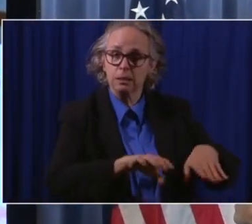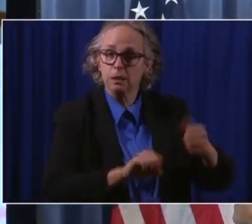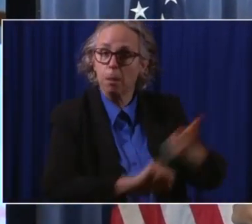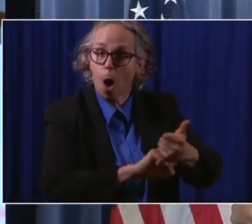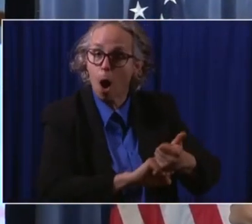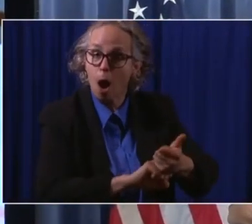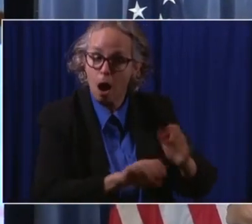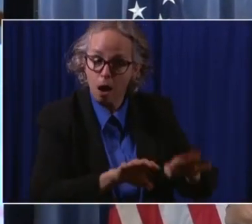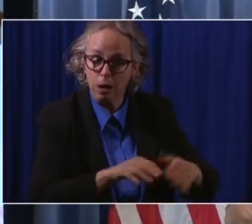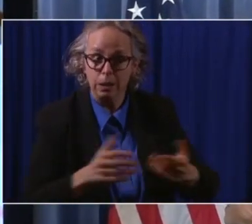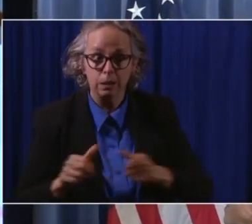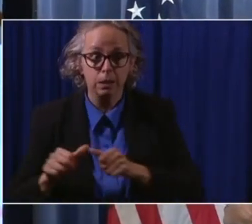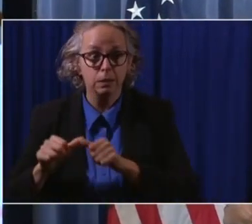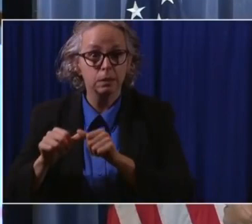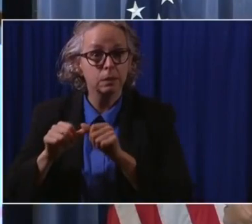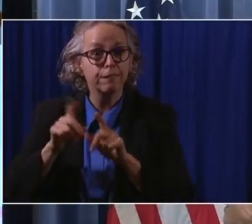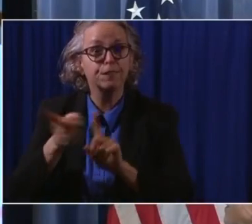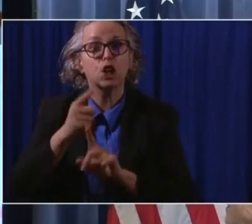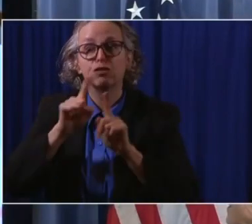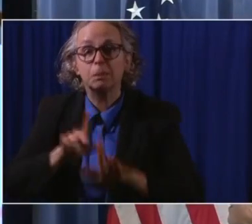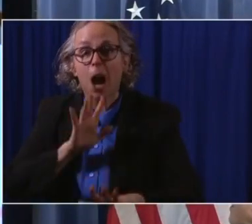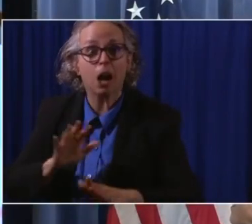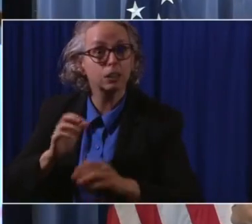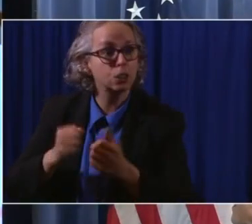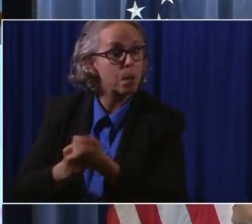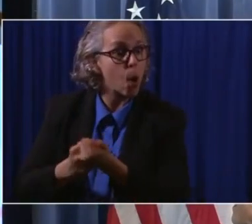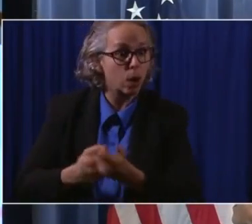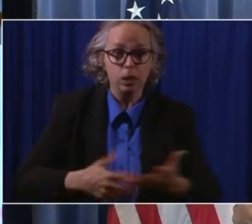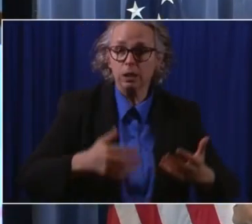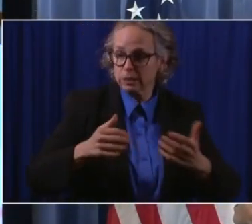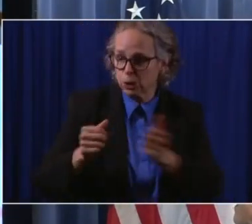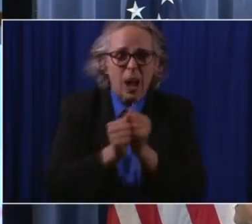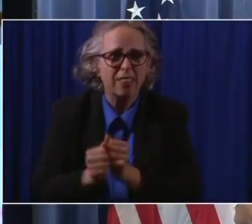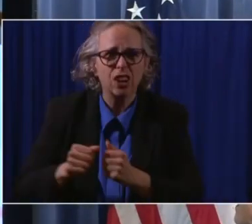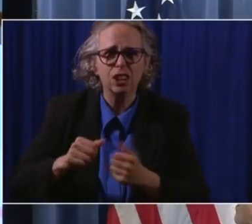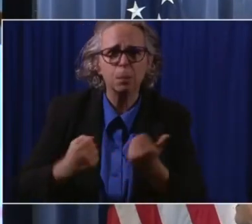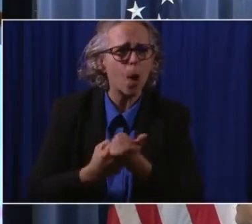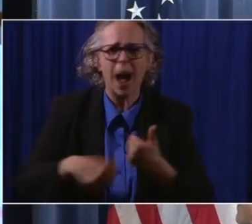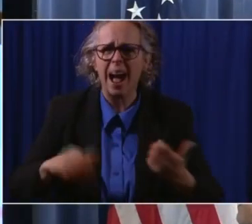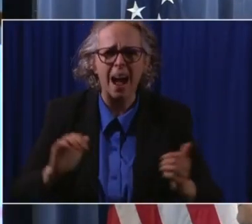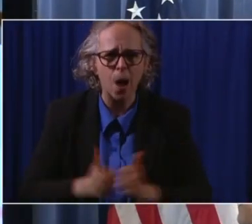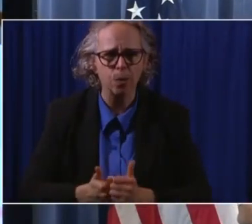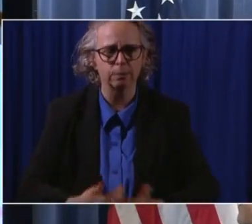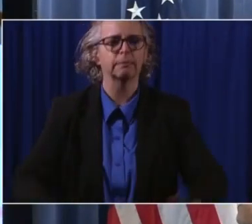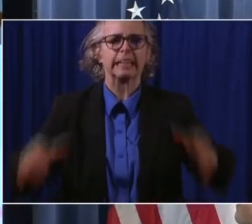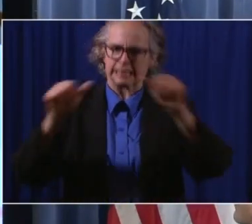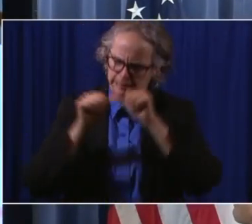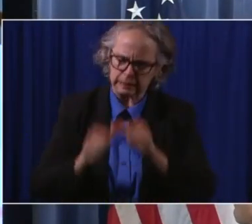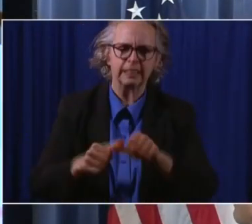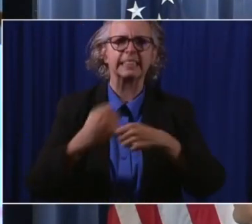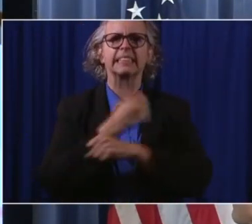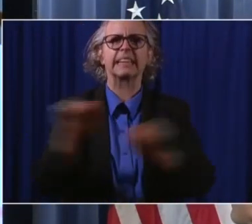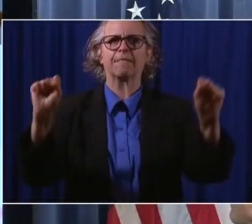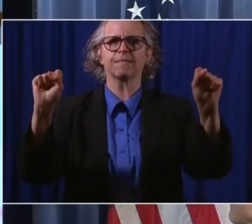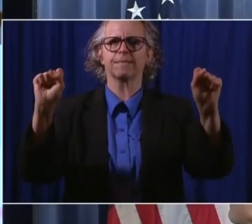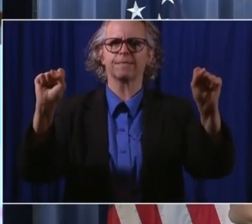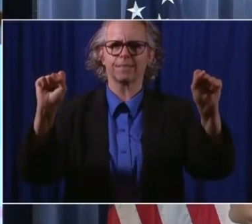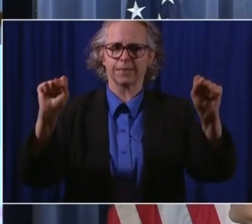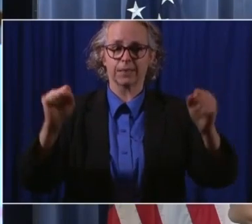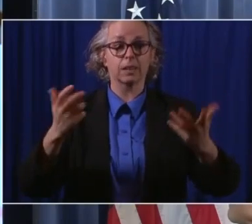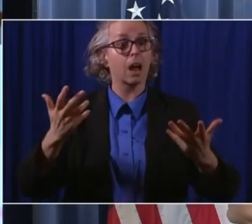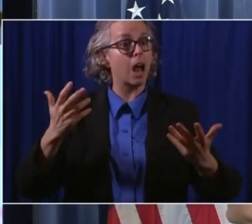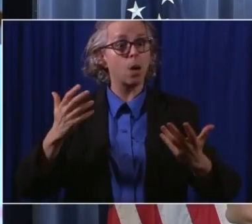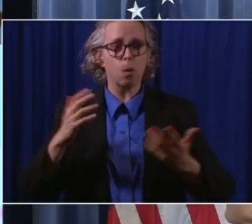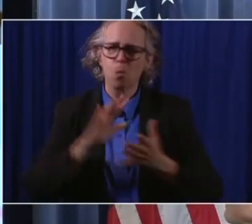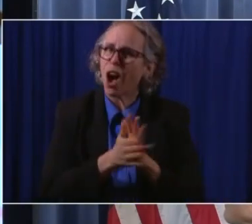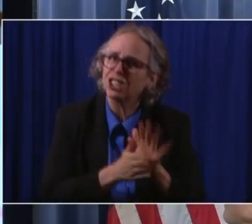responders, and each other, we must continue the safe practices that got us here. So please, wash your